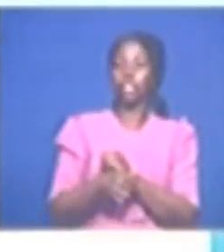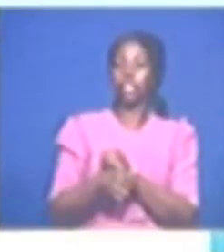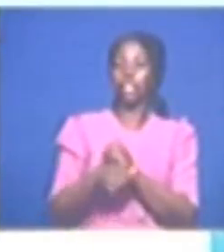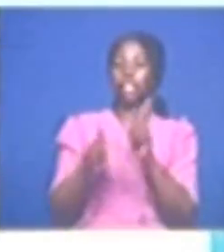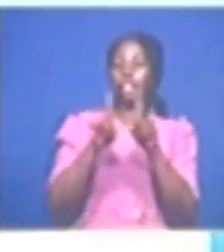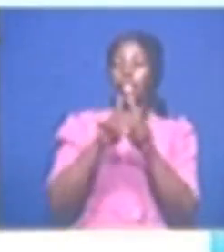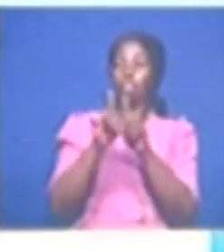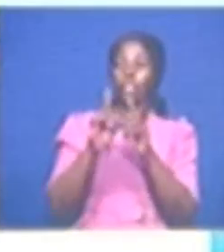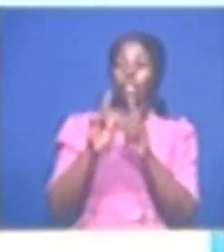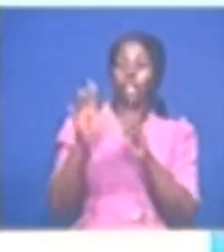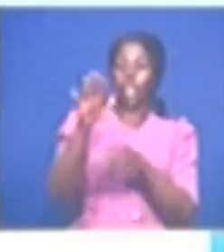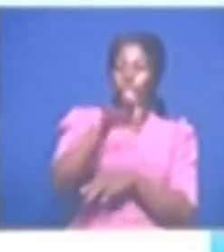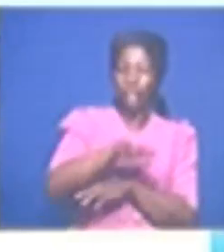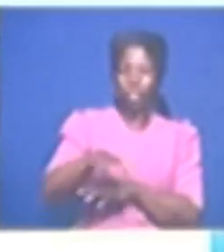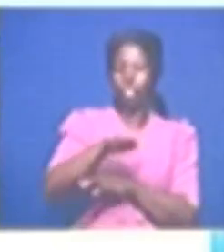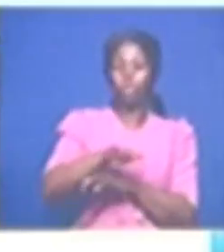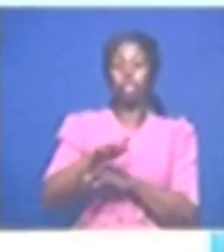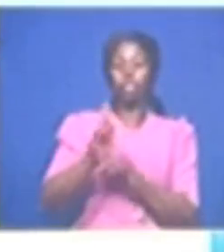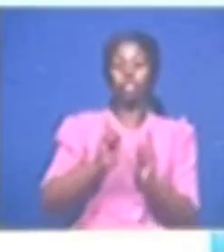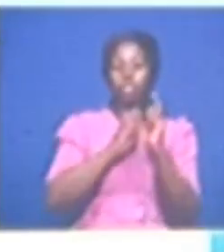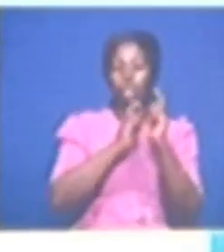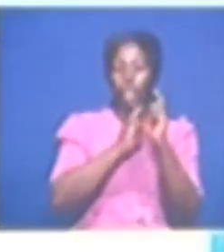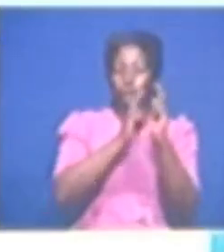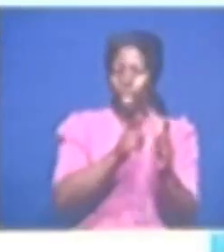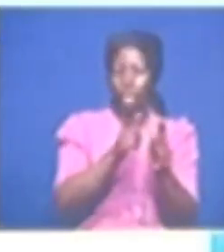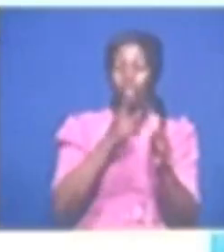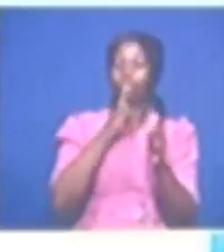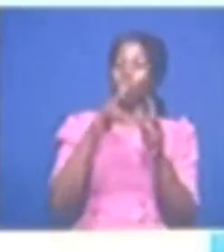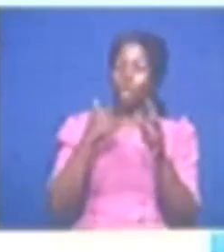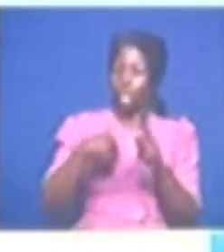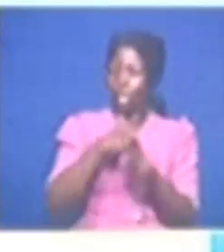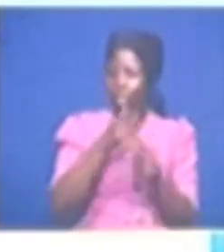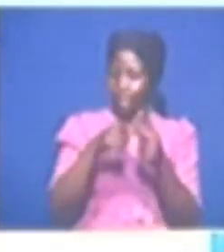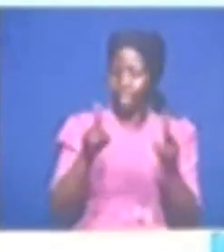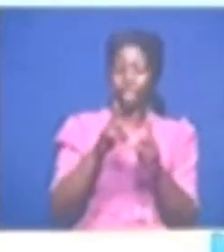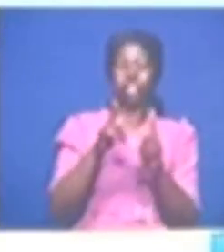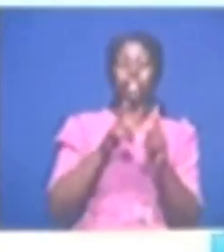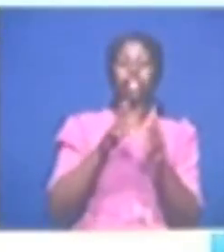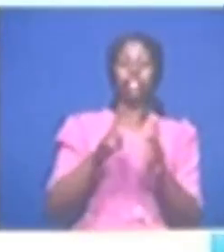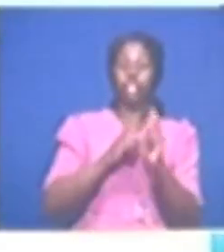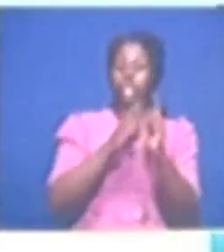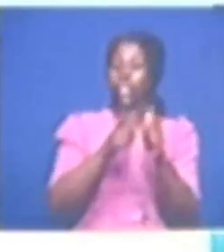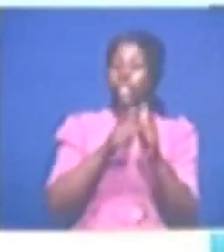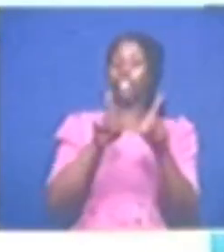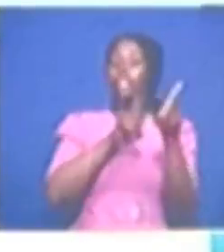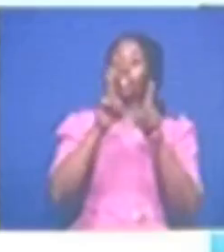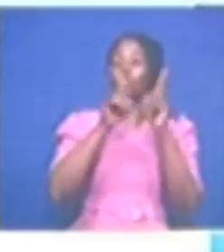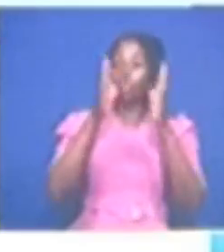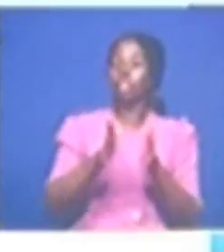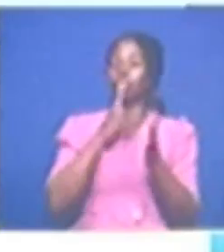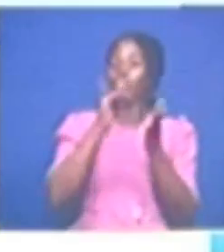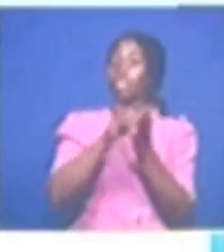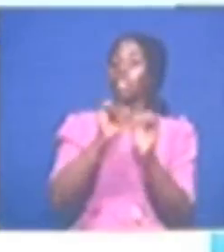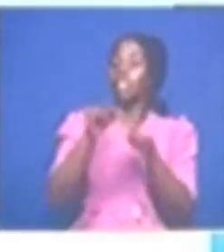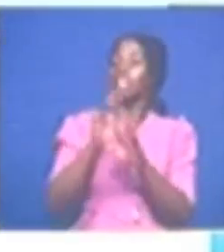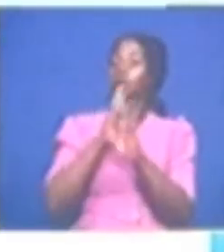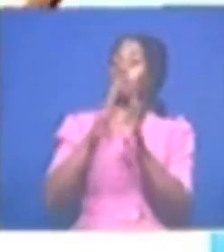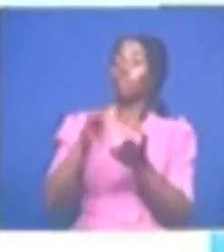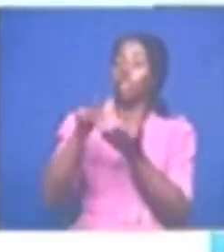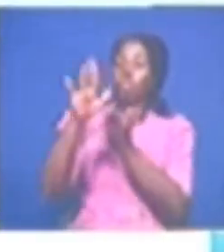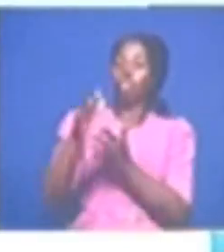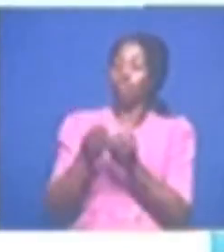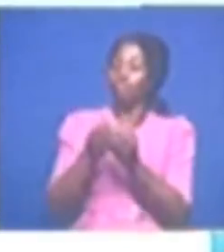Reporting Awards. So we started so that now we are going to reward journalists. It is to incentivize journalists so that they can report more and